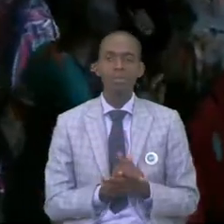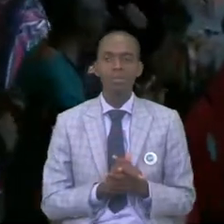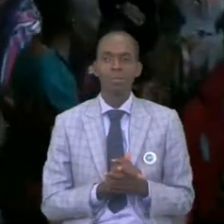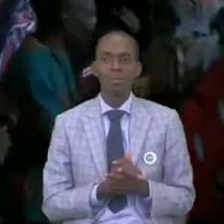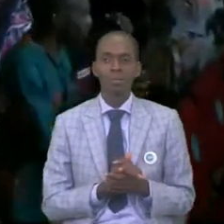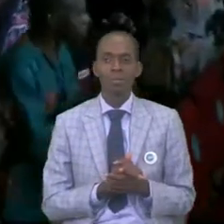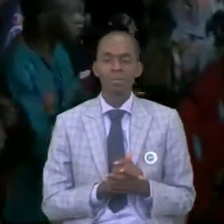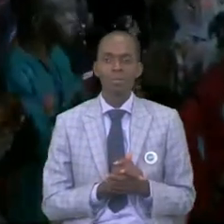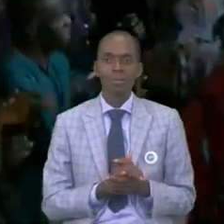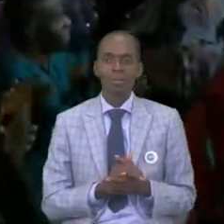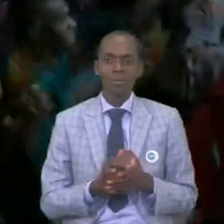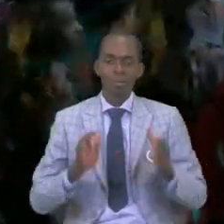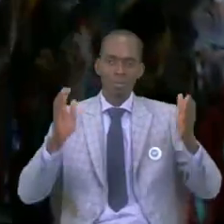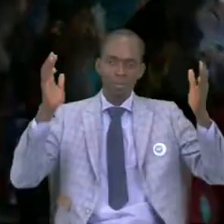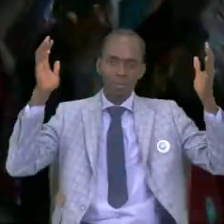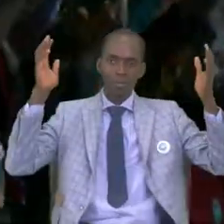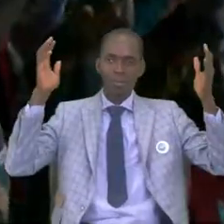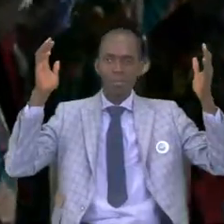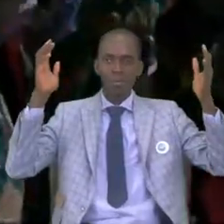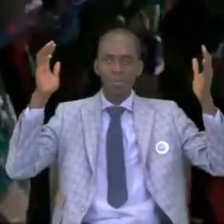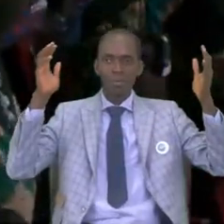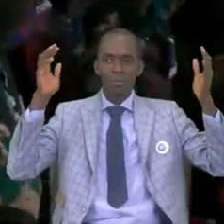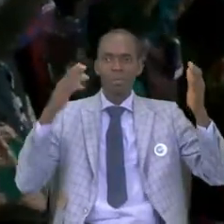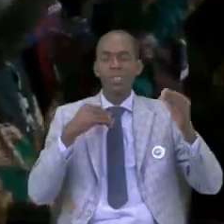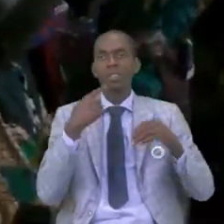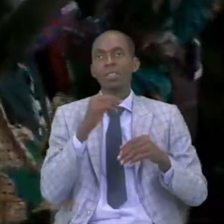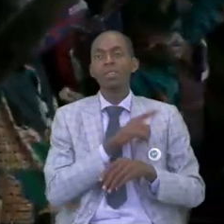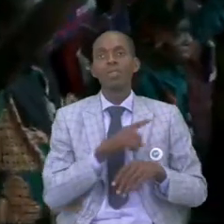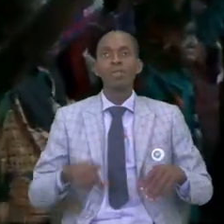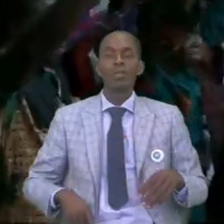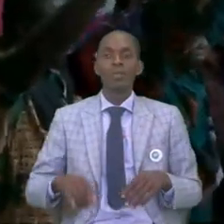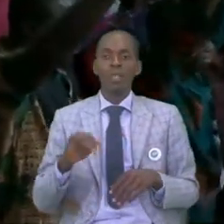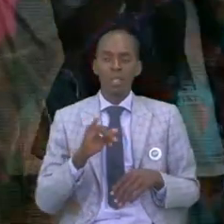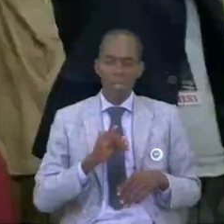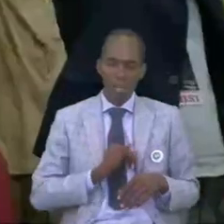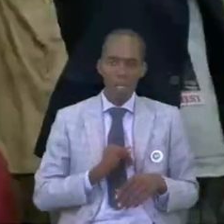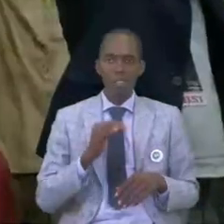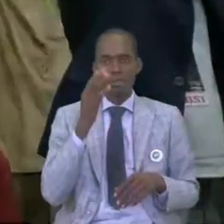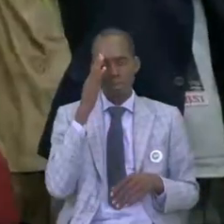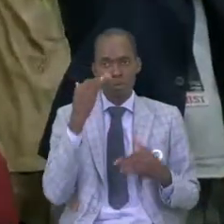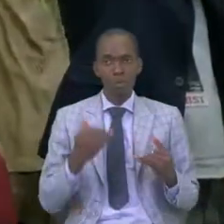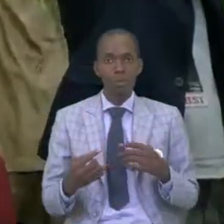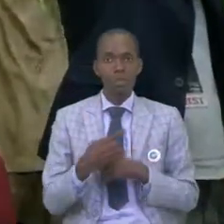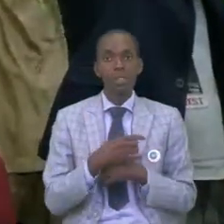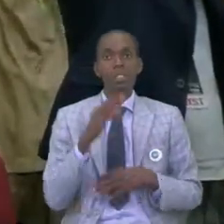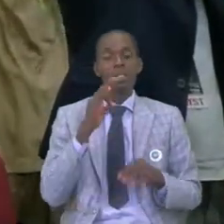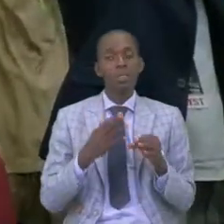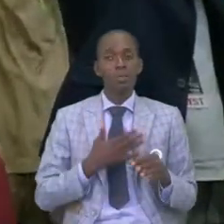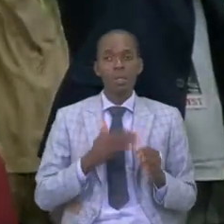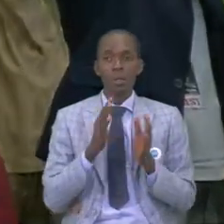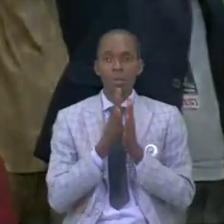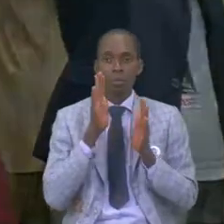Where are you? Raise up that hand and say, Lord, I know today, if my prayer was not answered before,